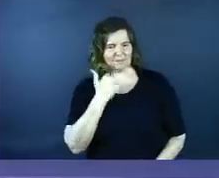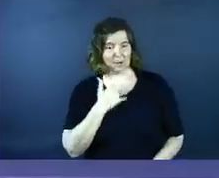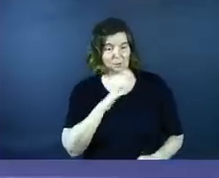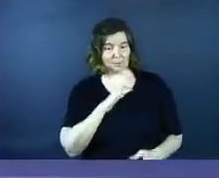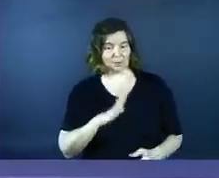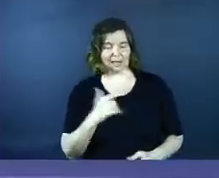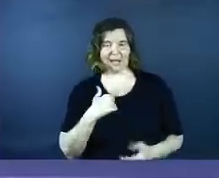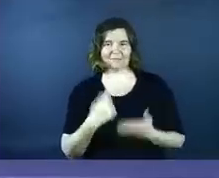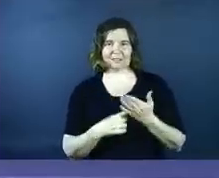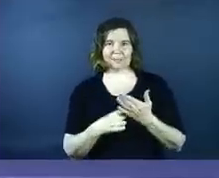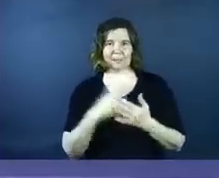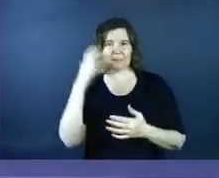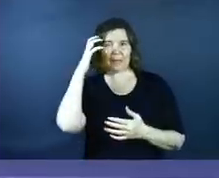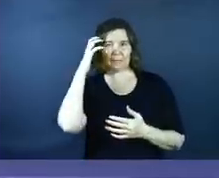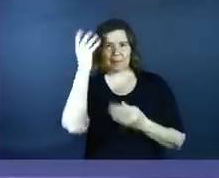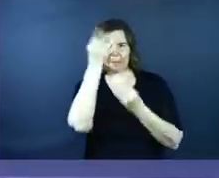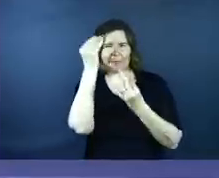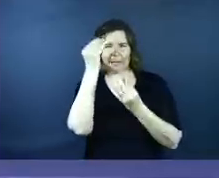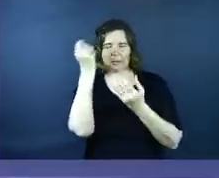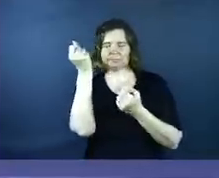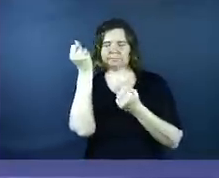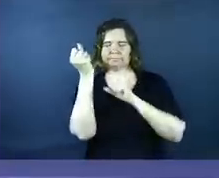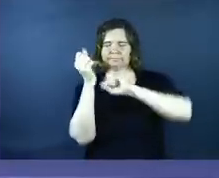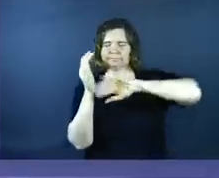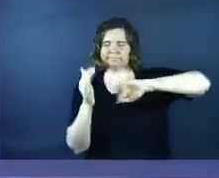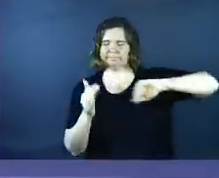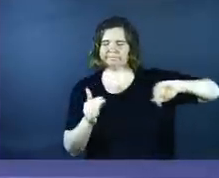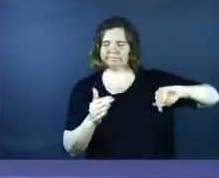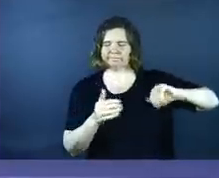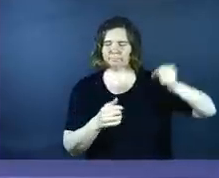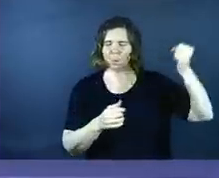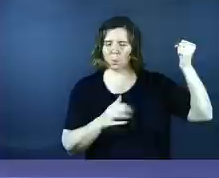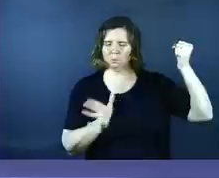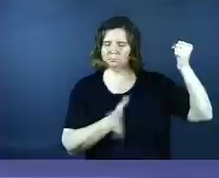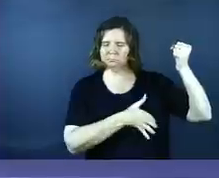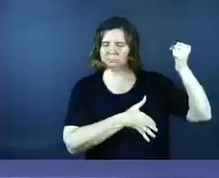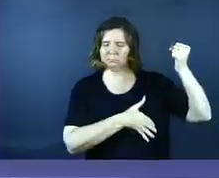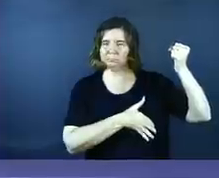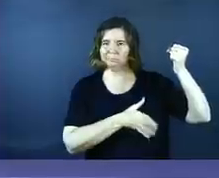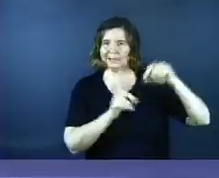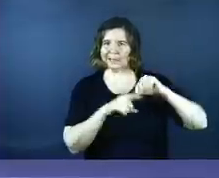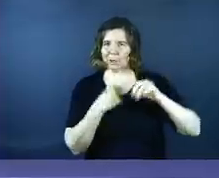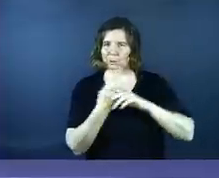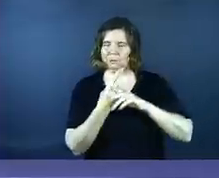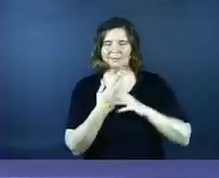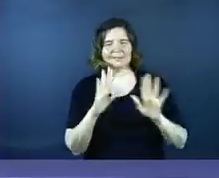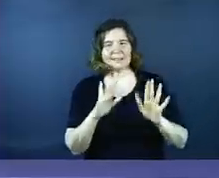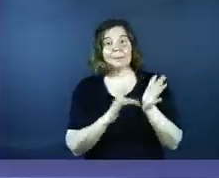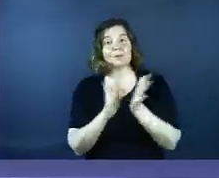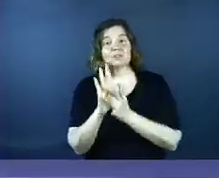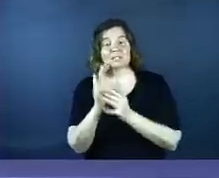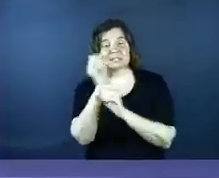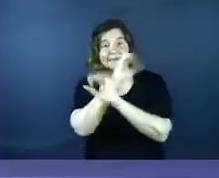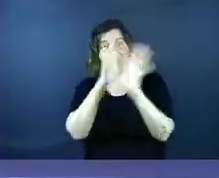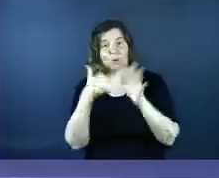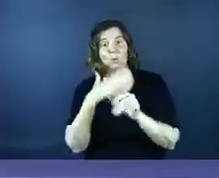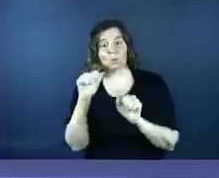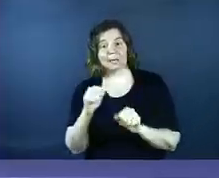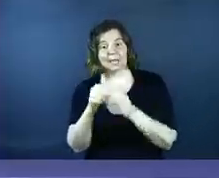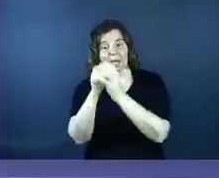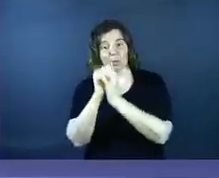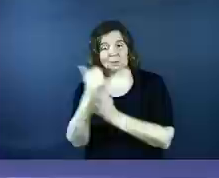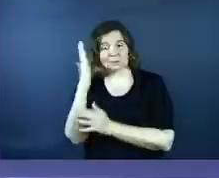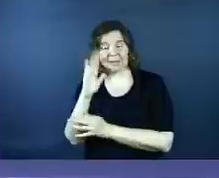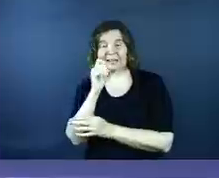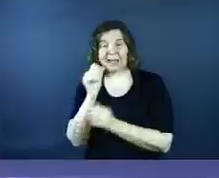Christian, I've got to check my brain at the door? But Jesus envisions we can worship